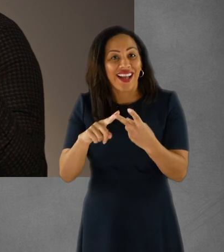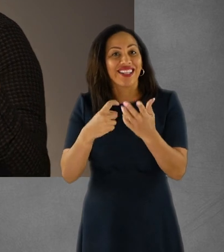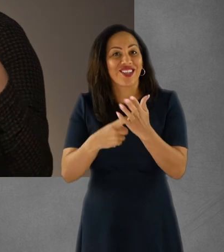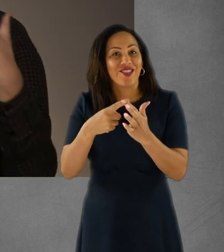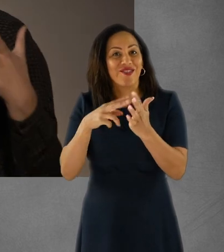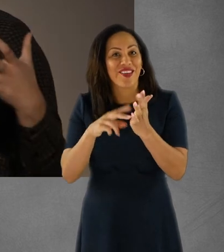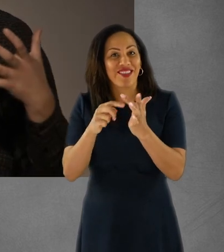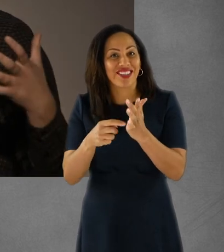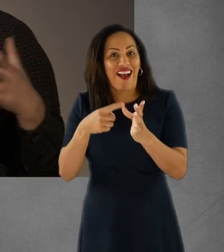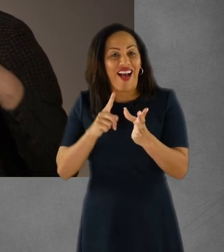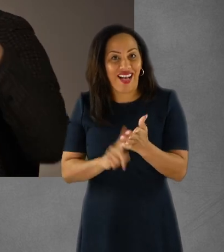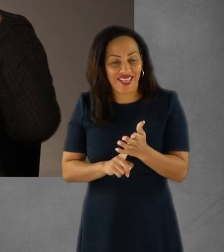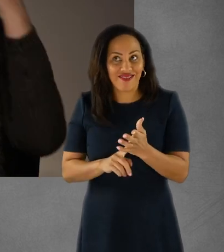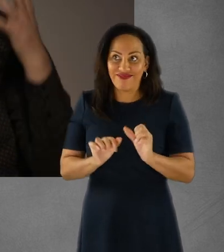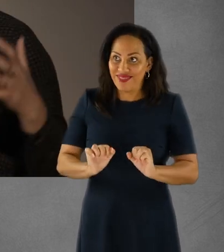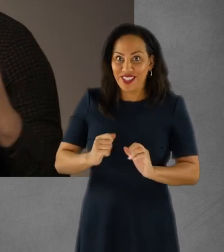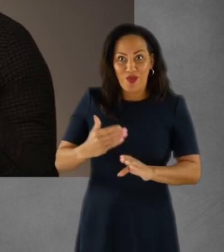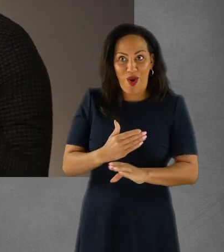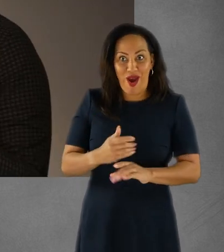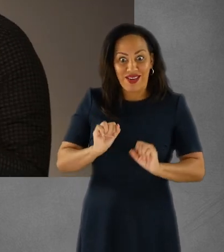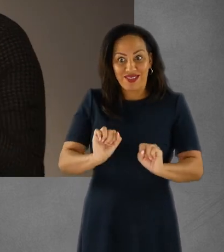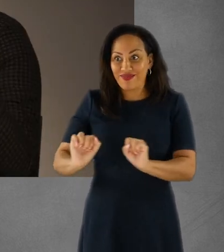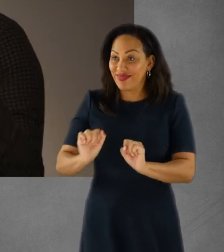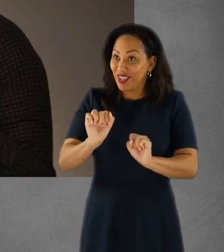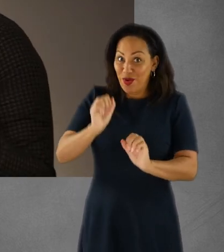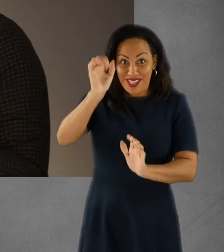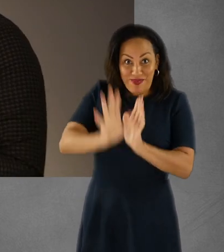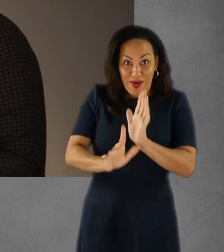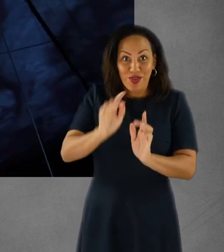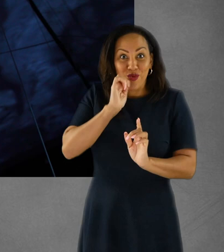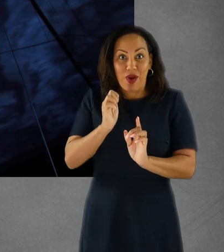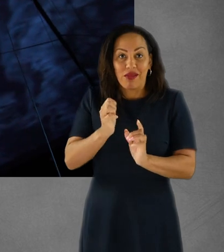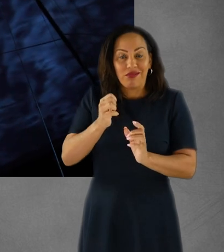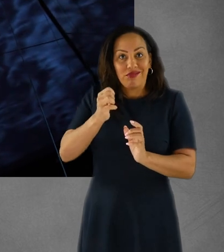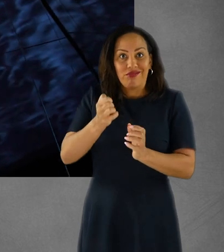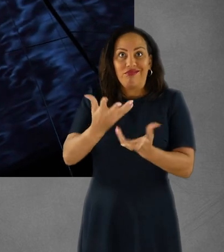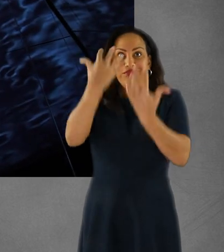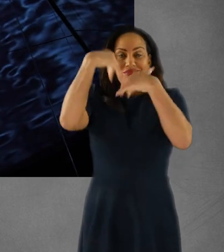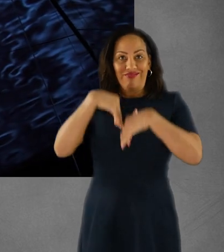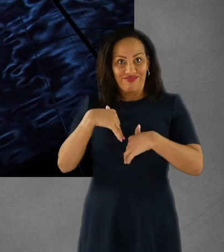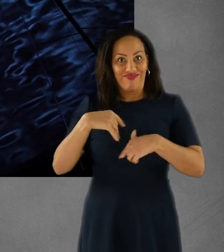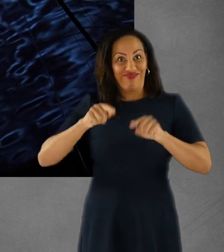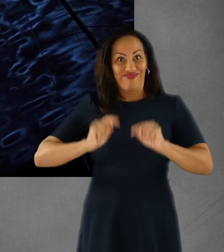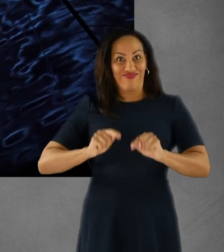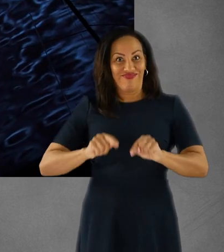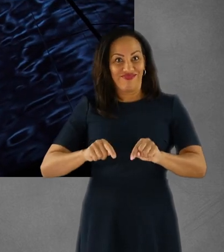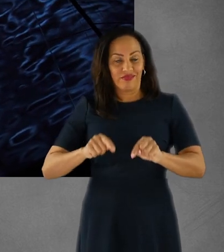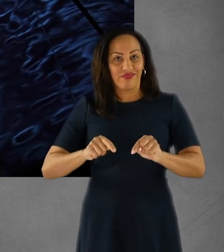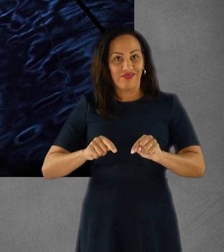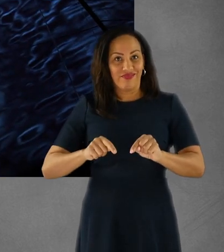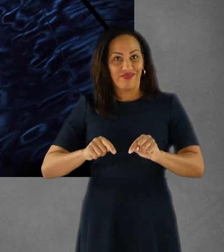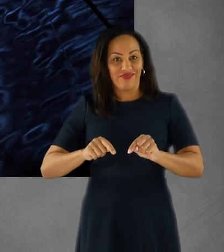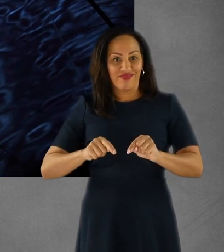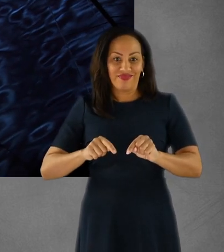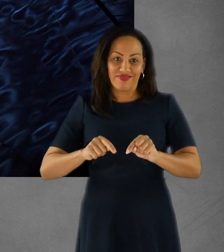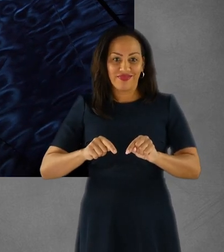has prompted this work and this experience that you're all about to have, that expands our notion of